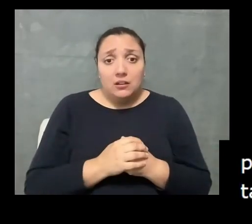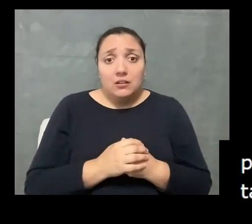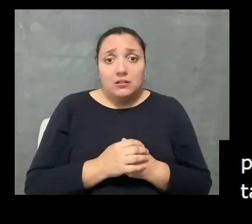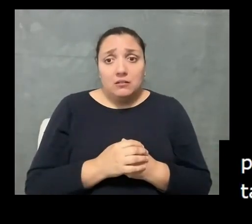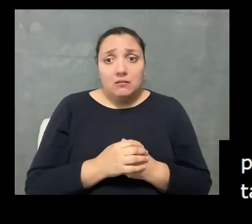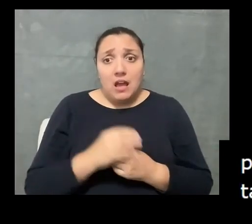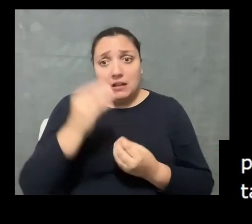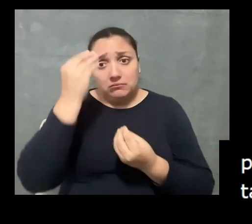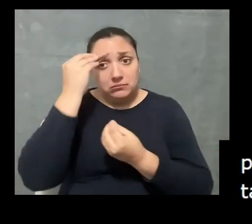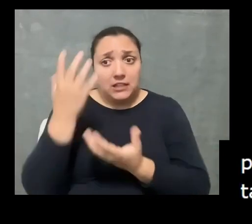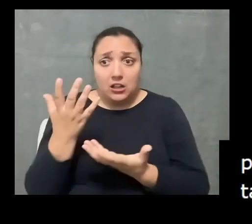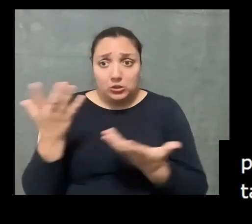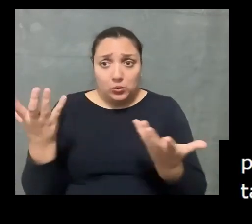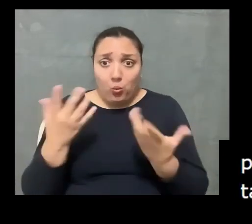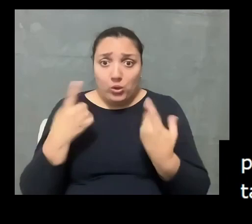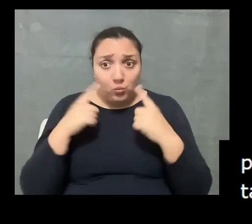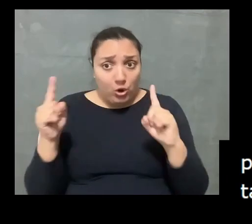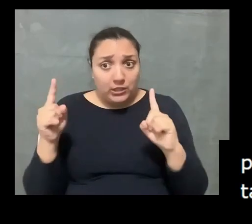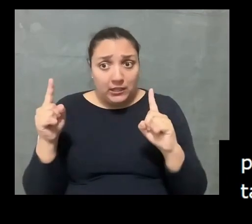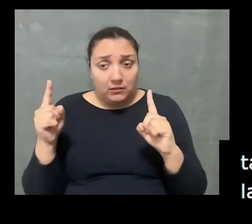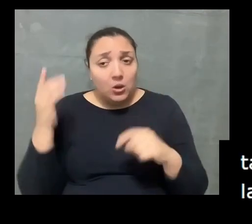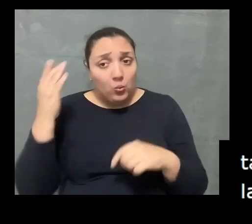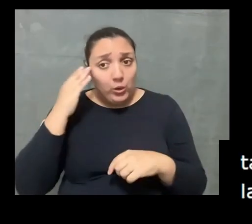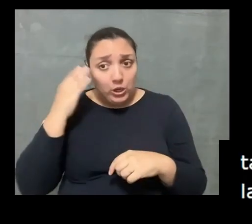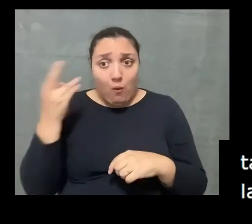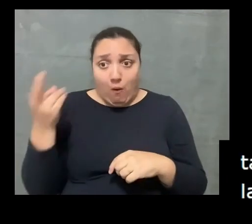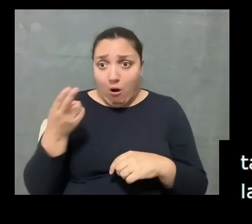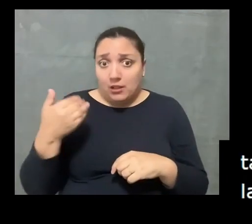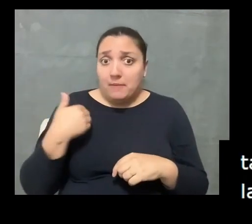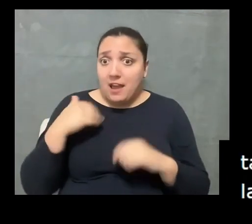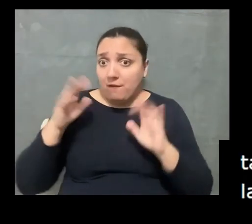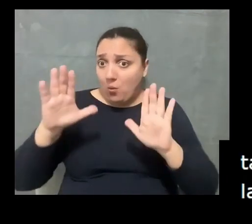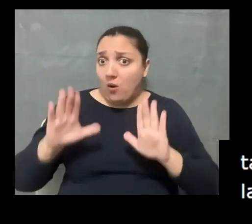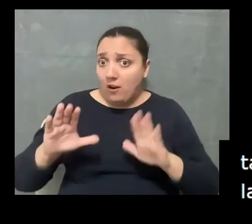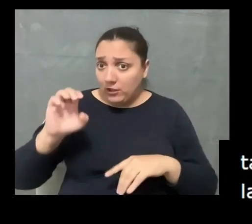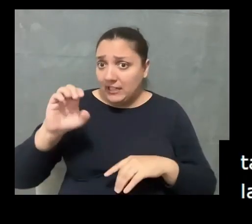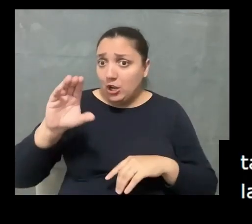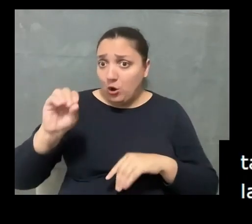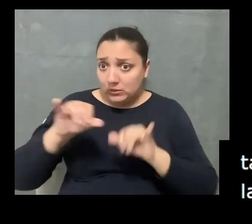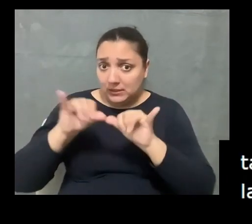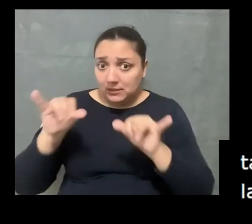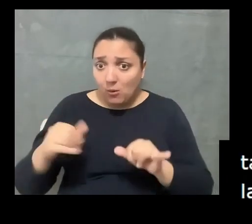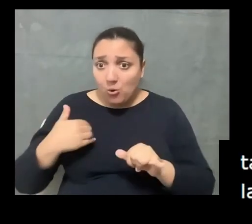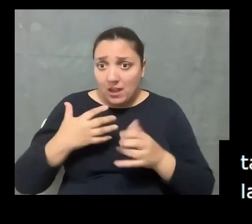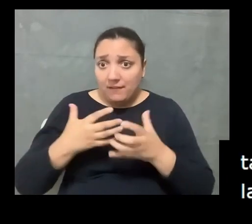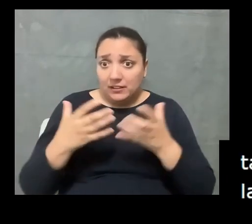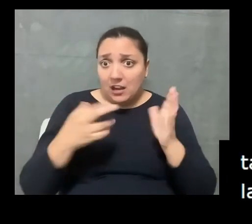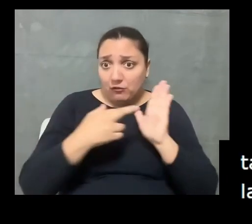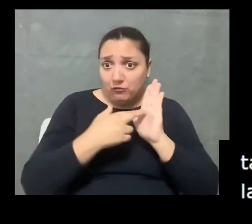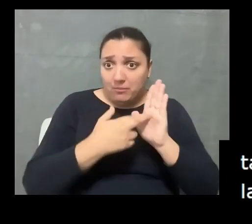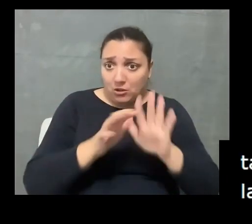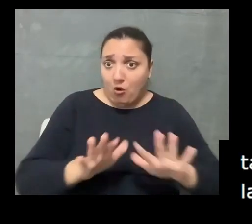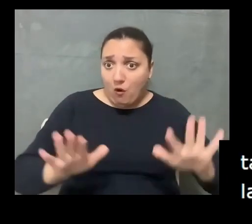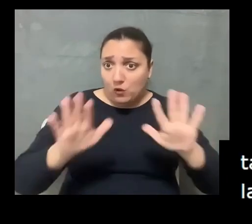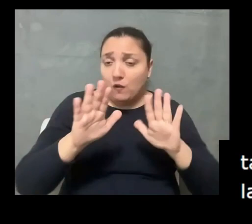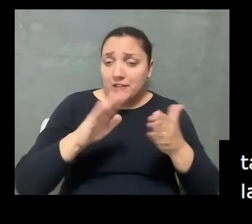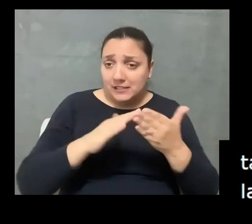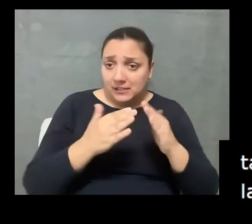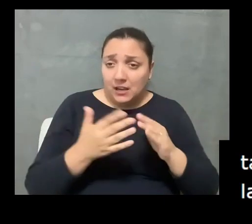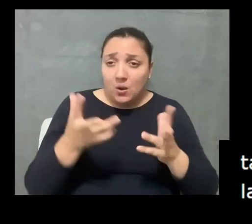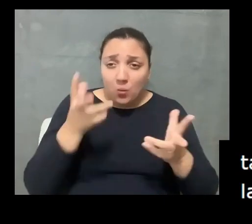programs that are working here. We know that Harlem has a wonderful ecosystem, and we have a lot of representatives from across the city, and we want to hear from